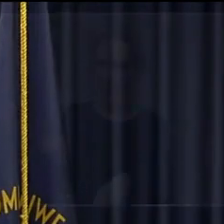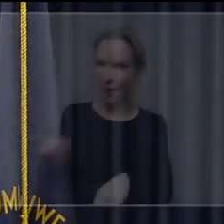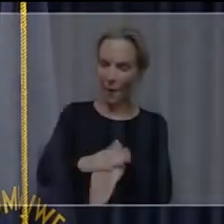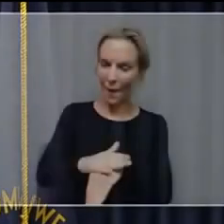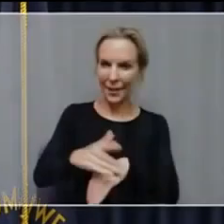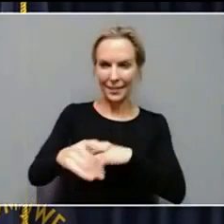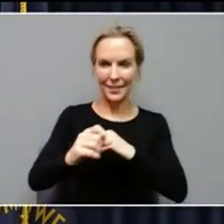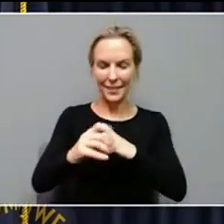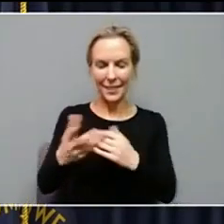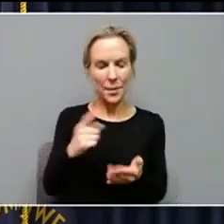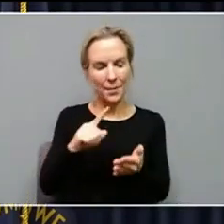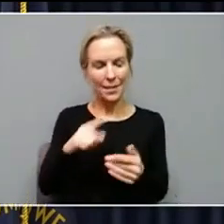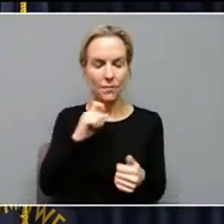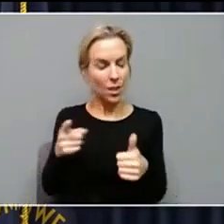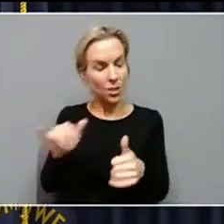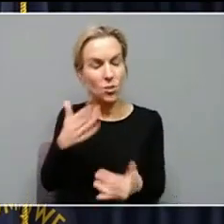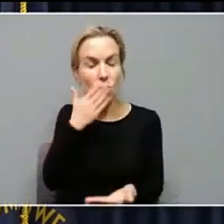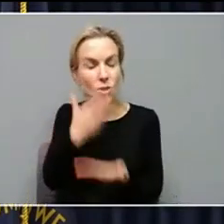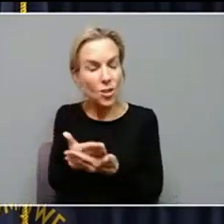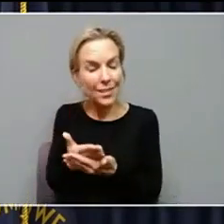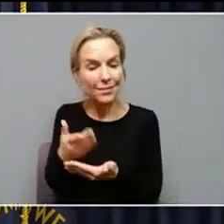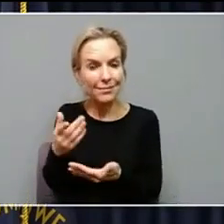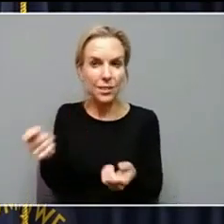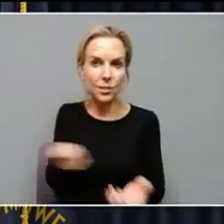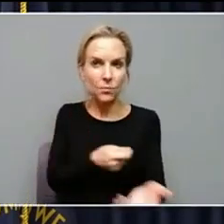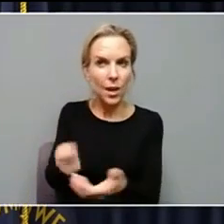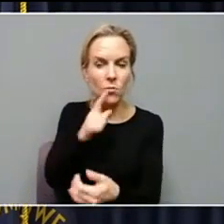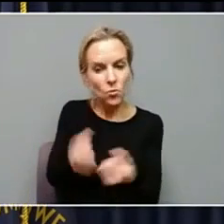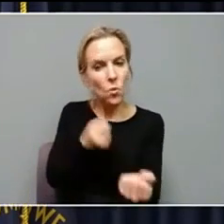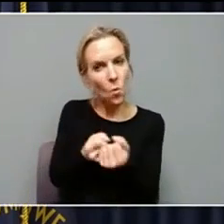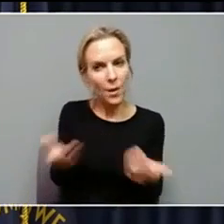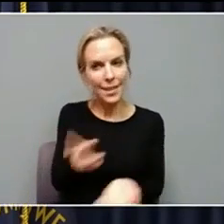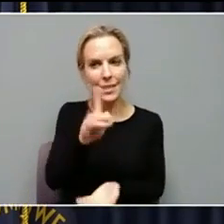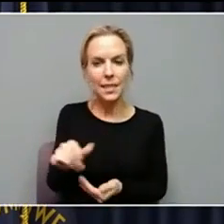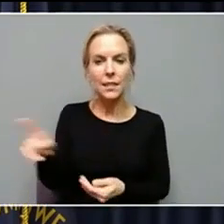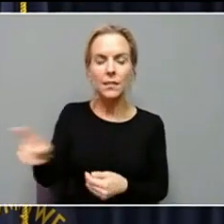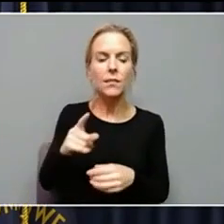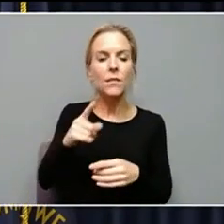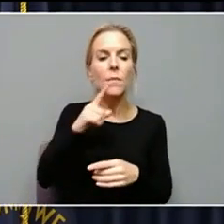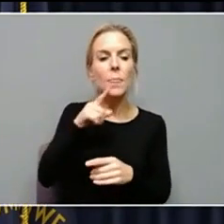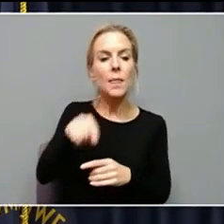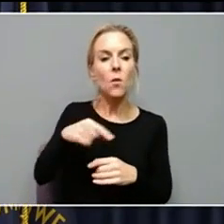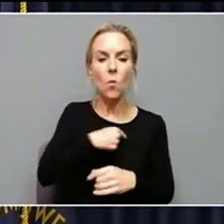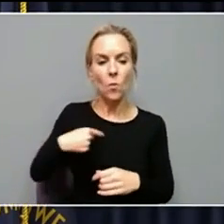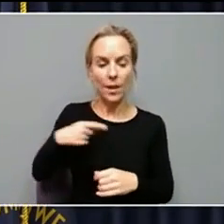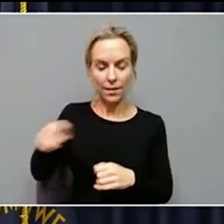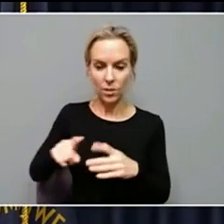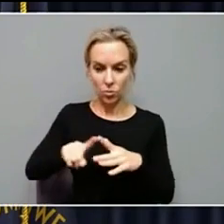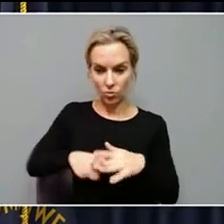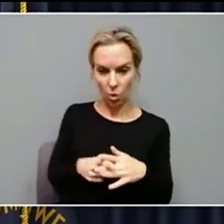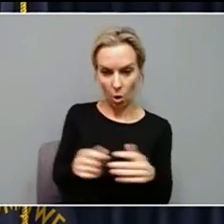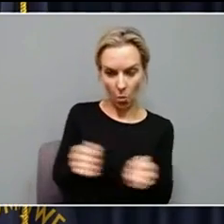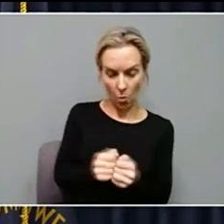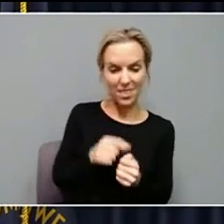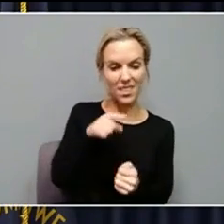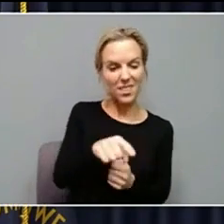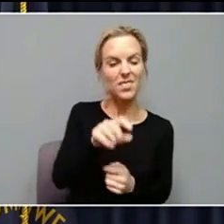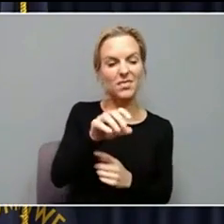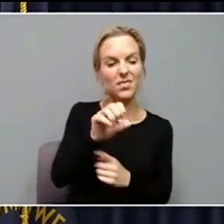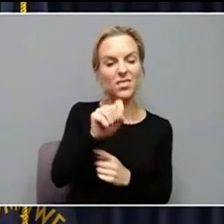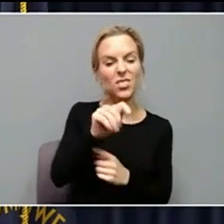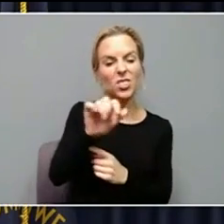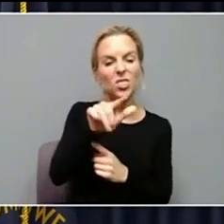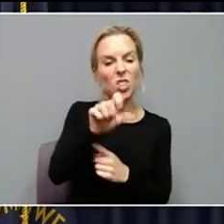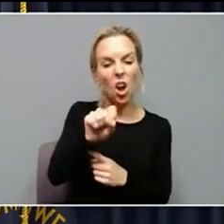who started work mucking stalls and then weed eating, those sprayers can be incredibly